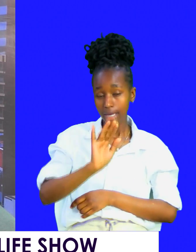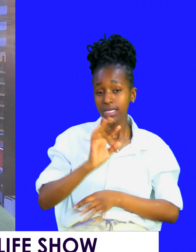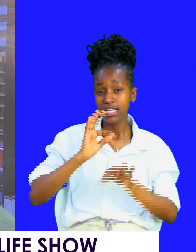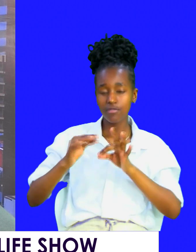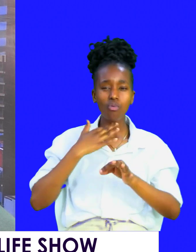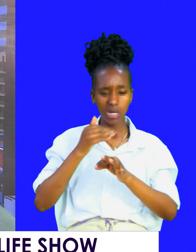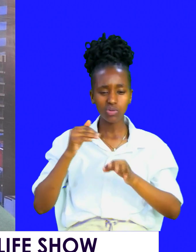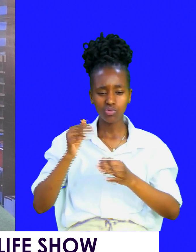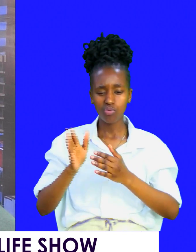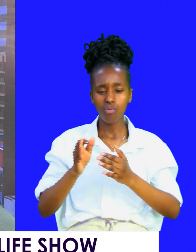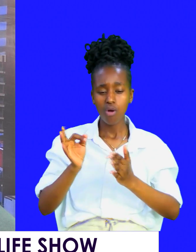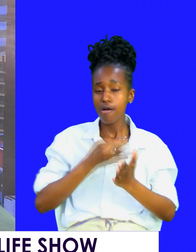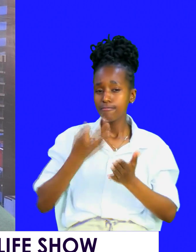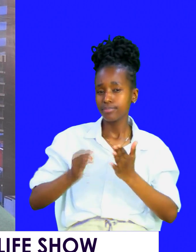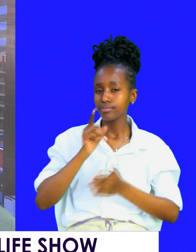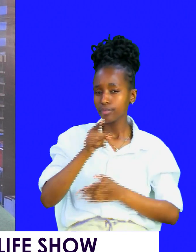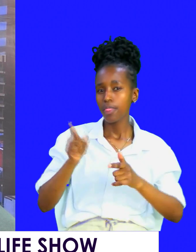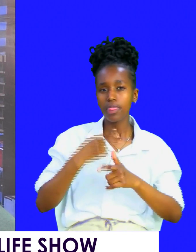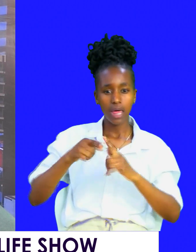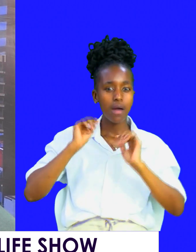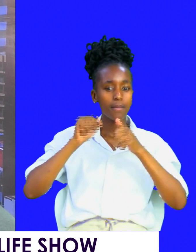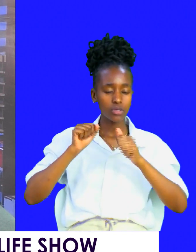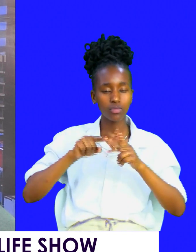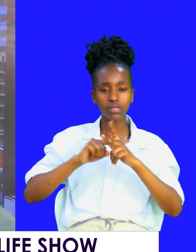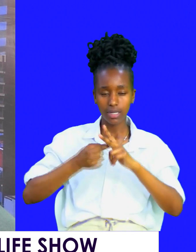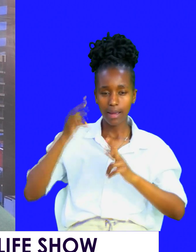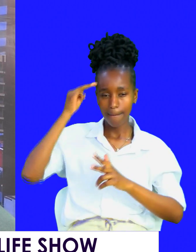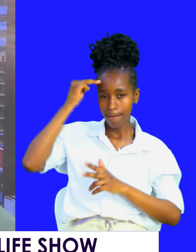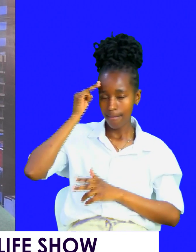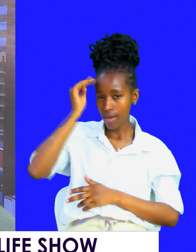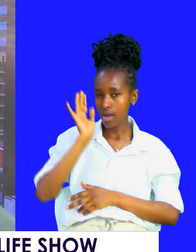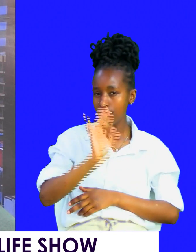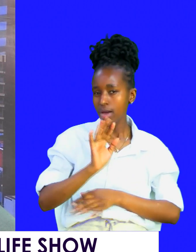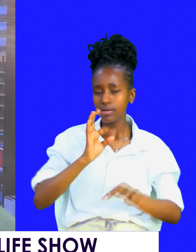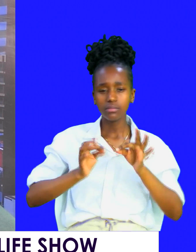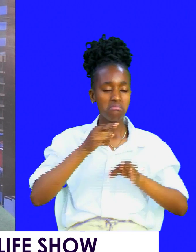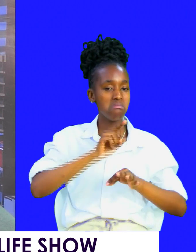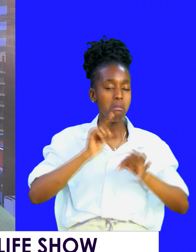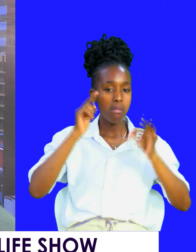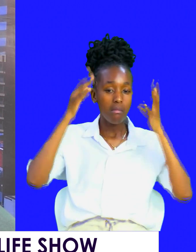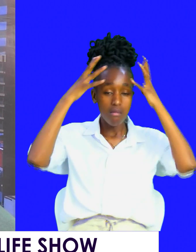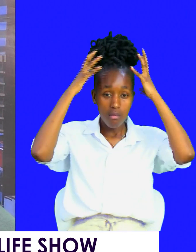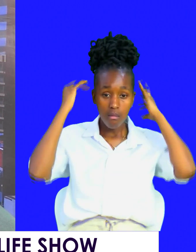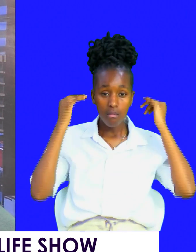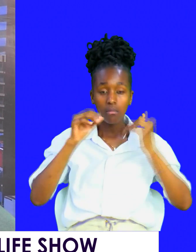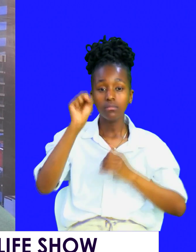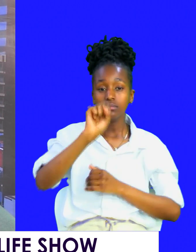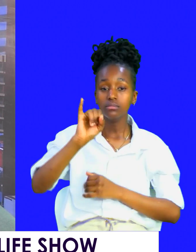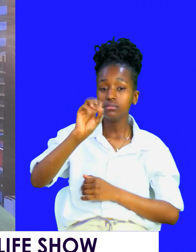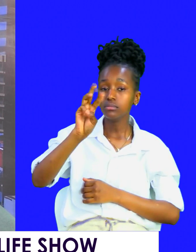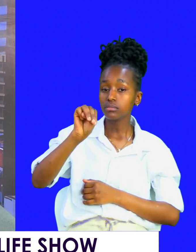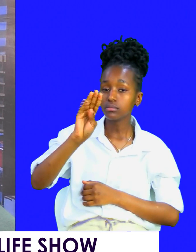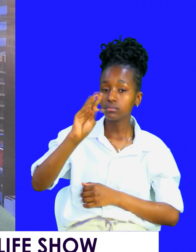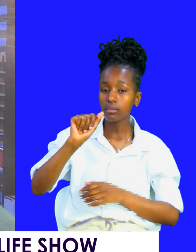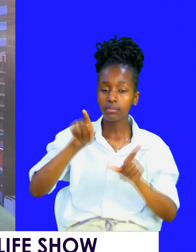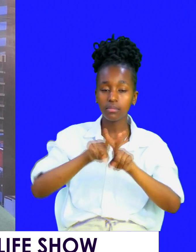with you, if I'm a lion and I want to kill you and I know you're an elephant, by the way, my name is Simba, and